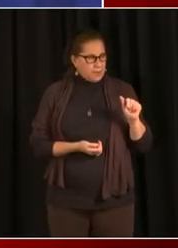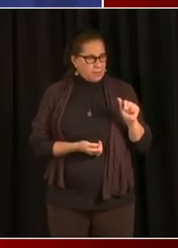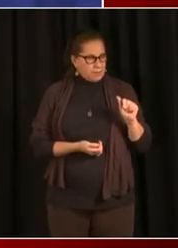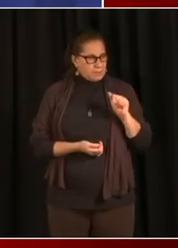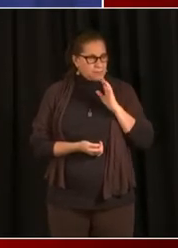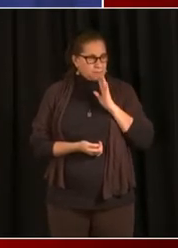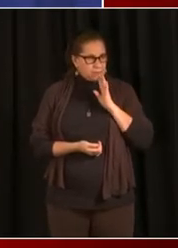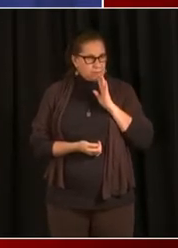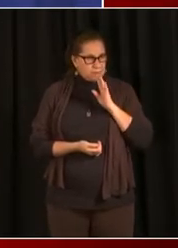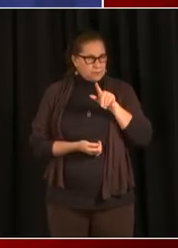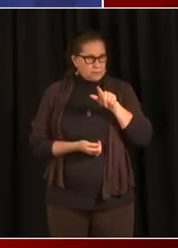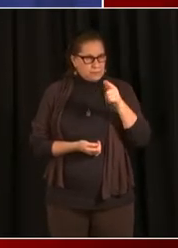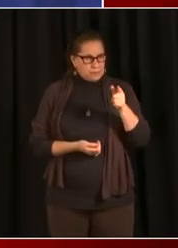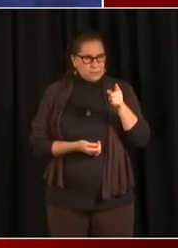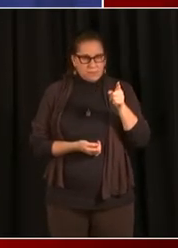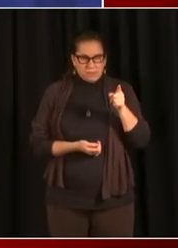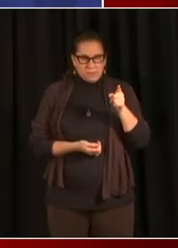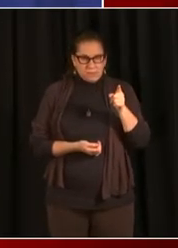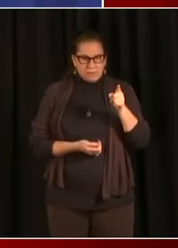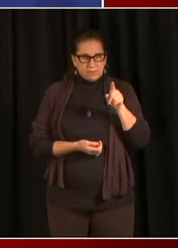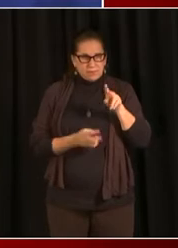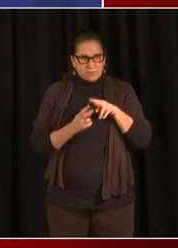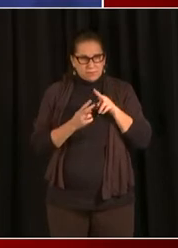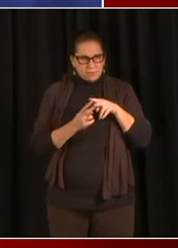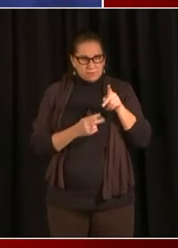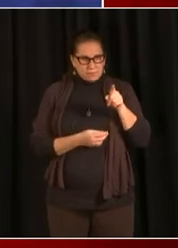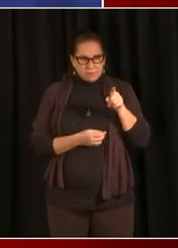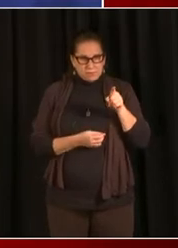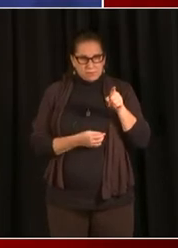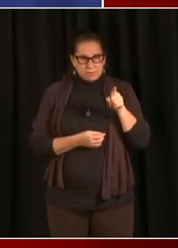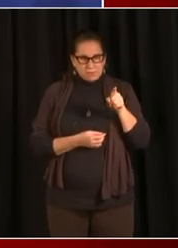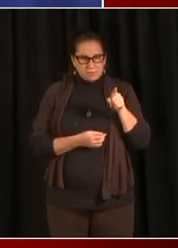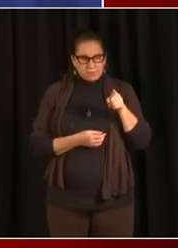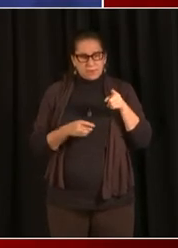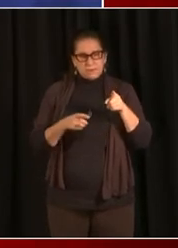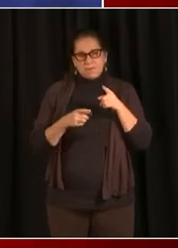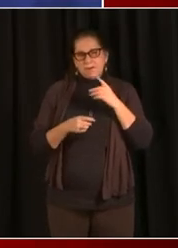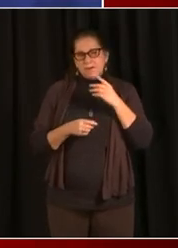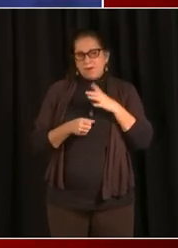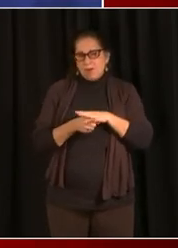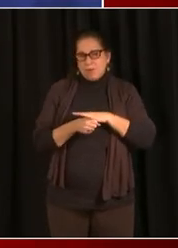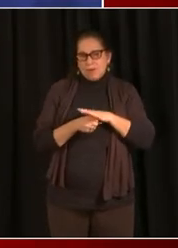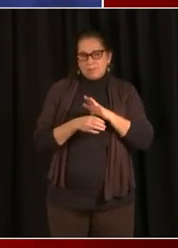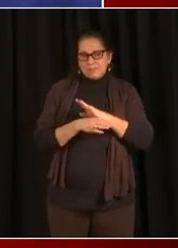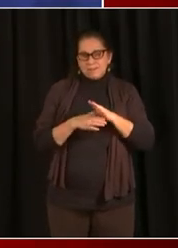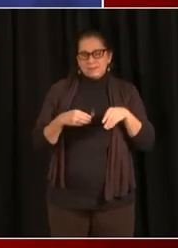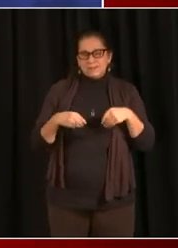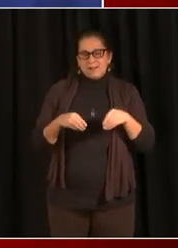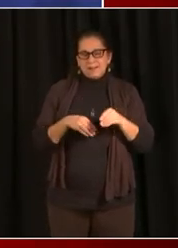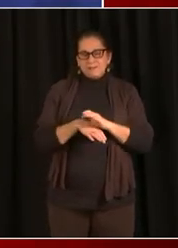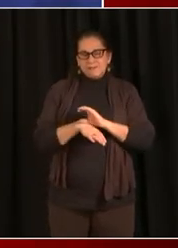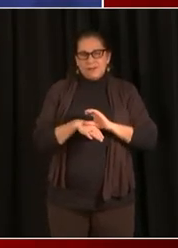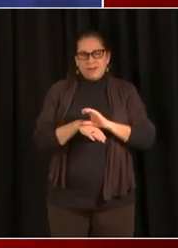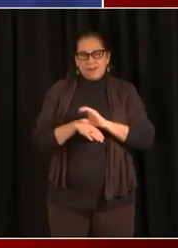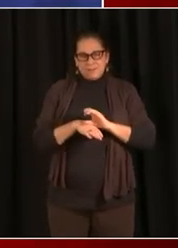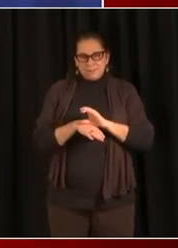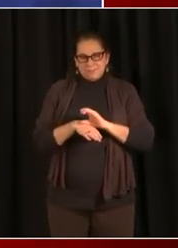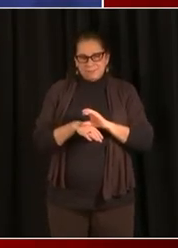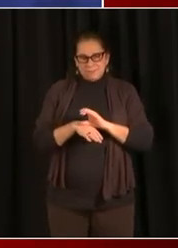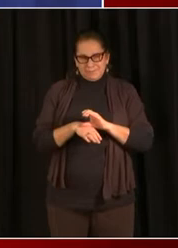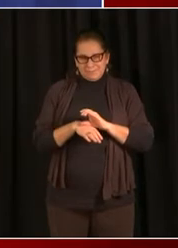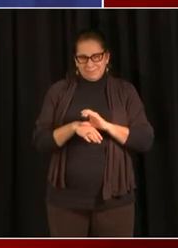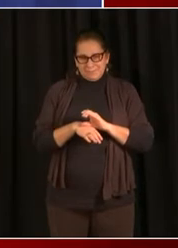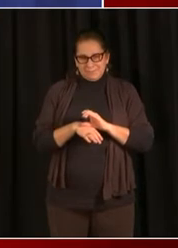Some of our partners that joined us at La Cosecha a little under a year ago, a really wonderful couple here who